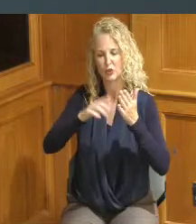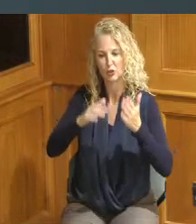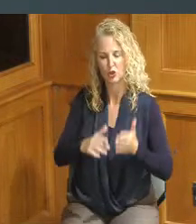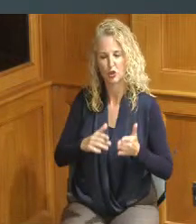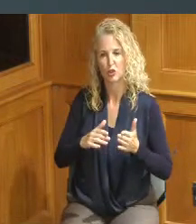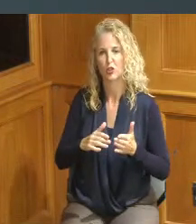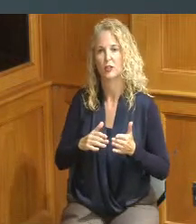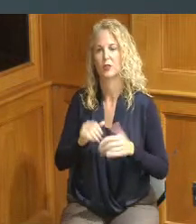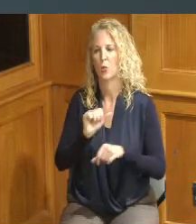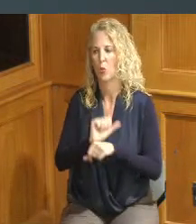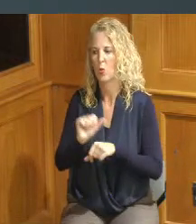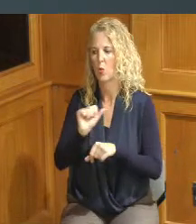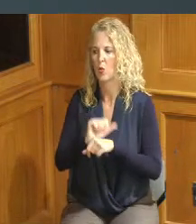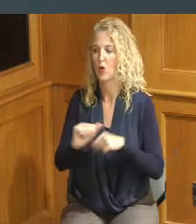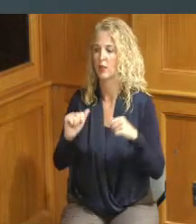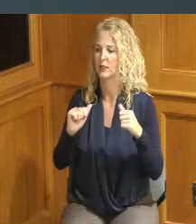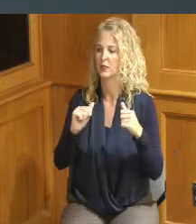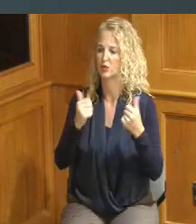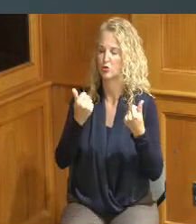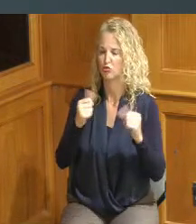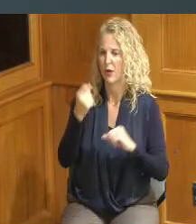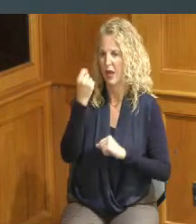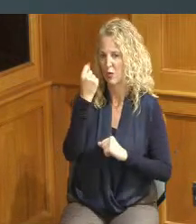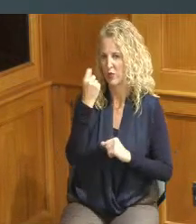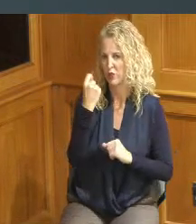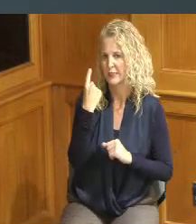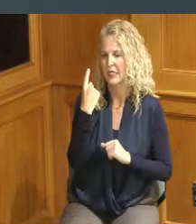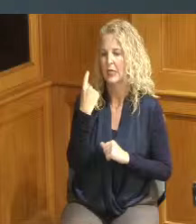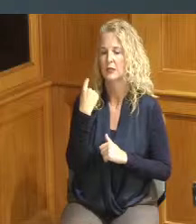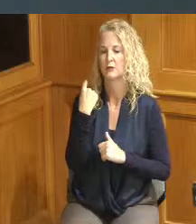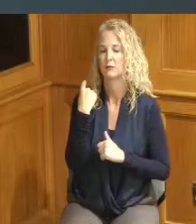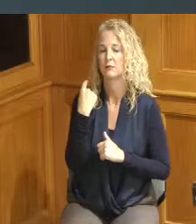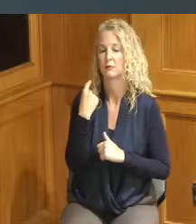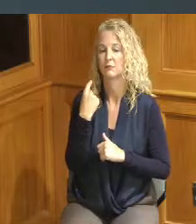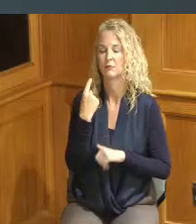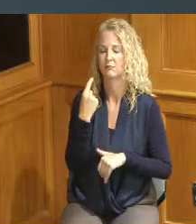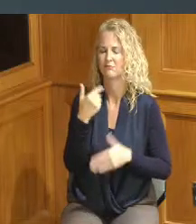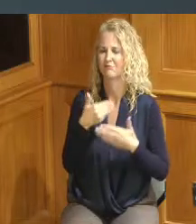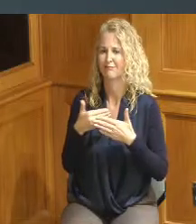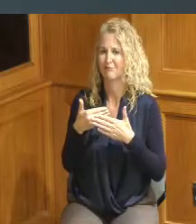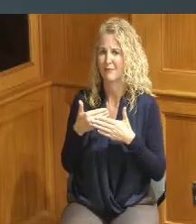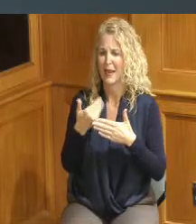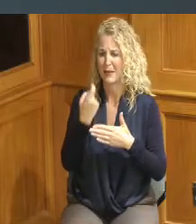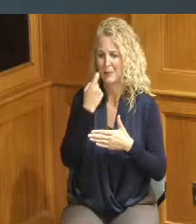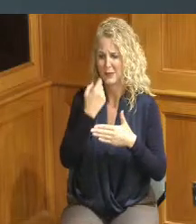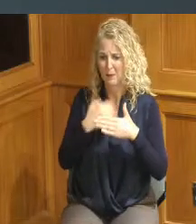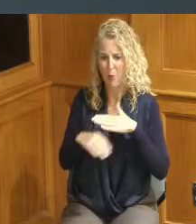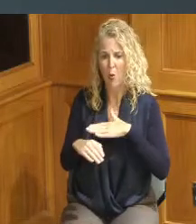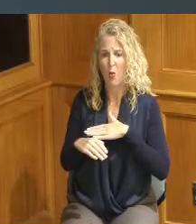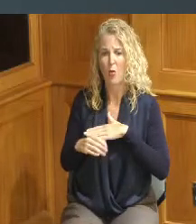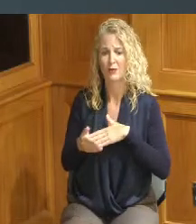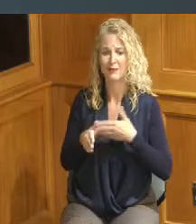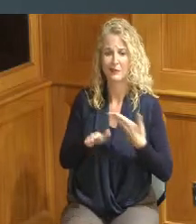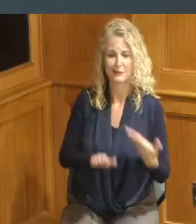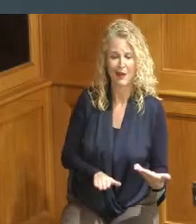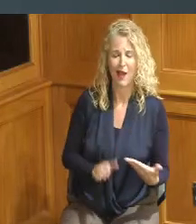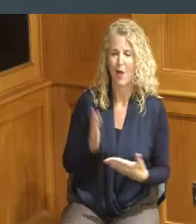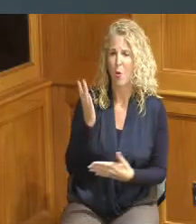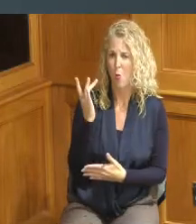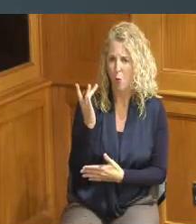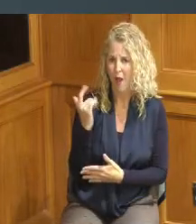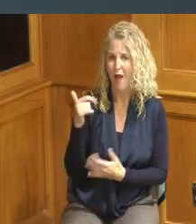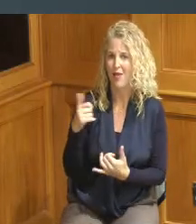student working to better understand the complexities of infant mortality and preterm birth. Our champion